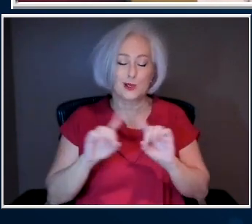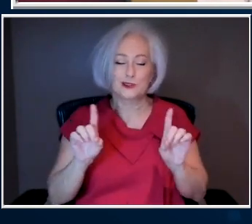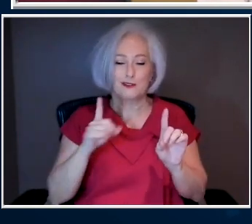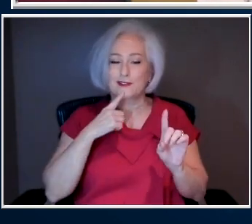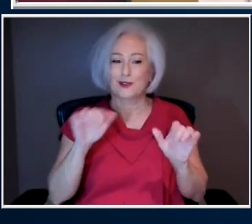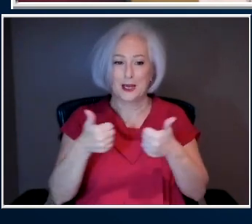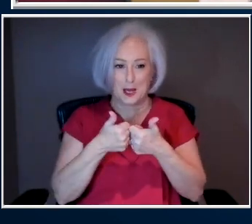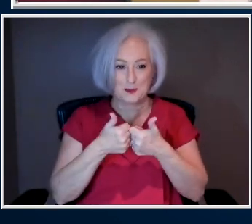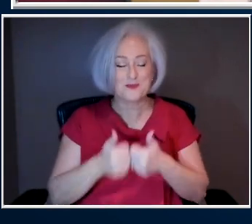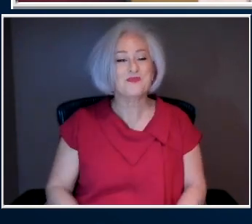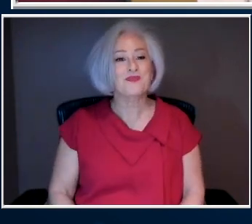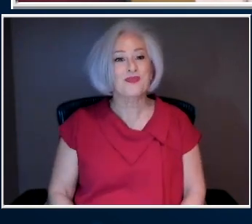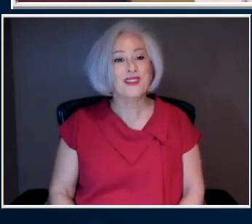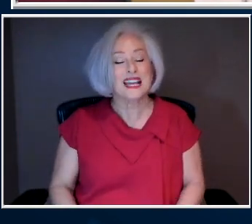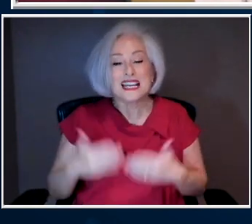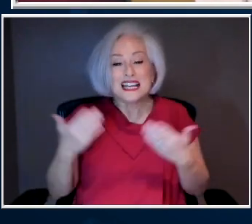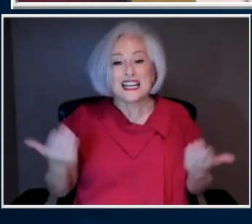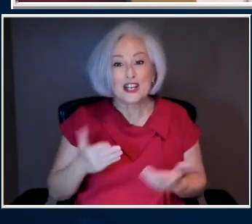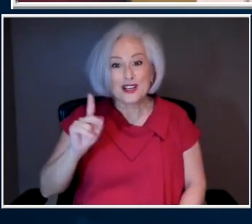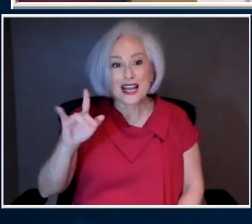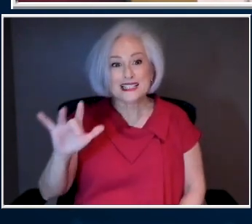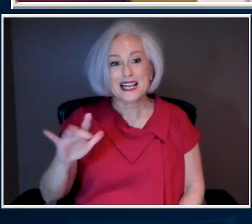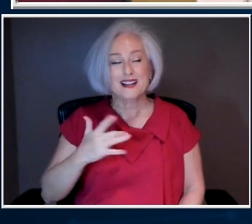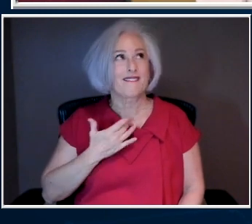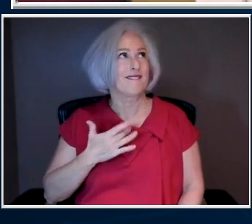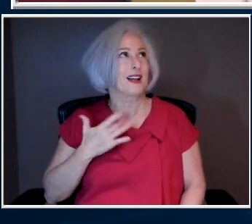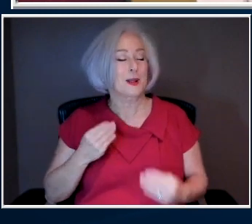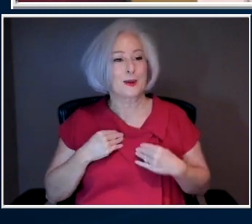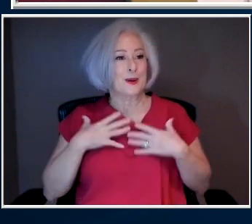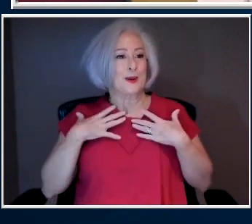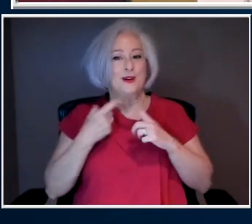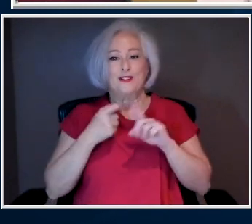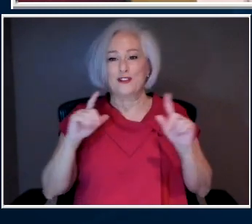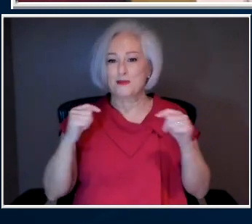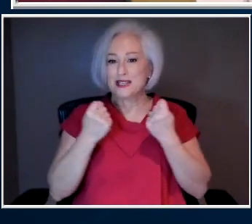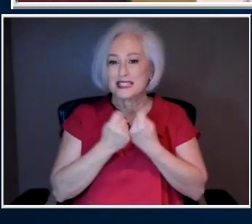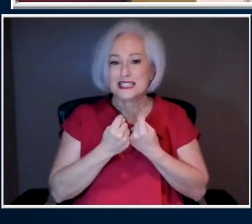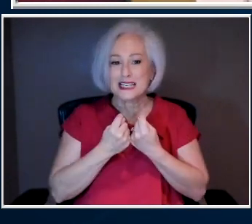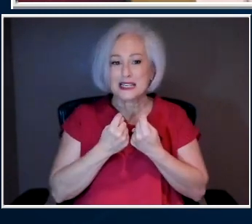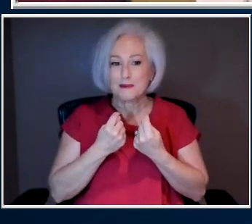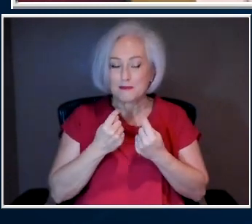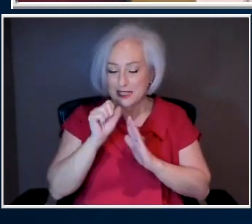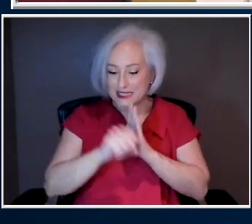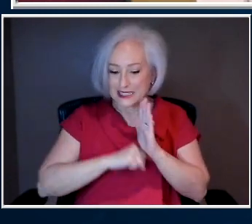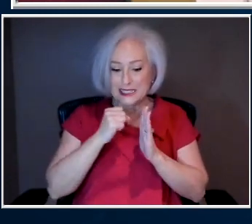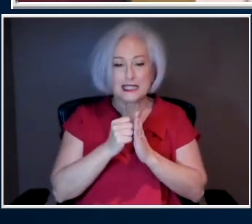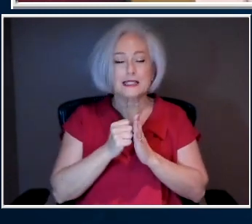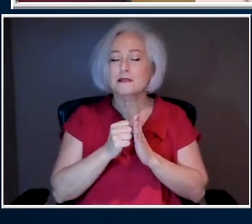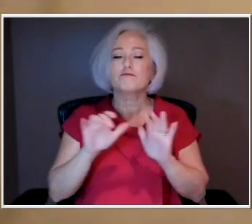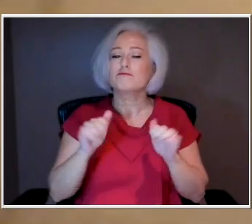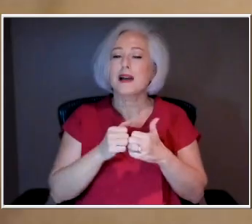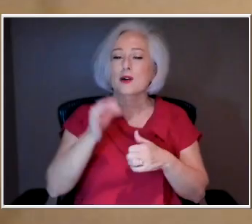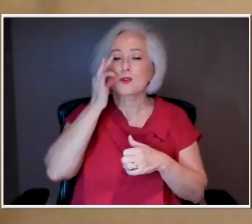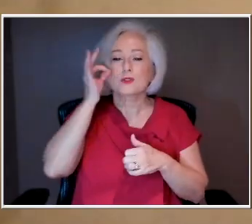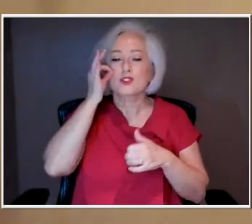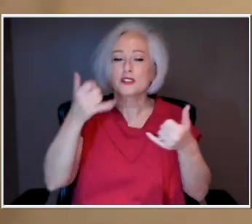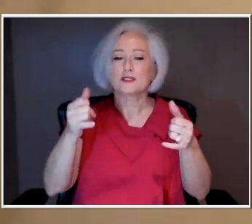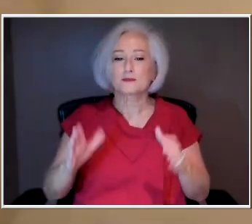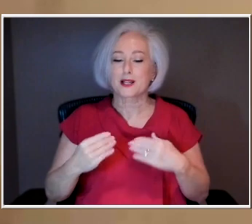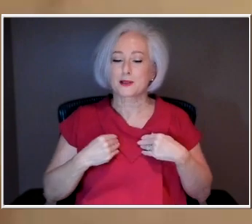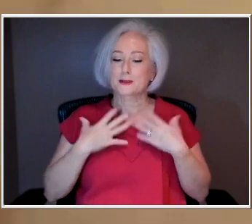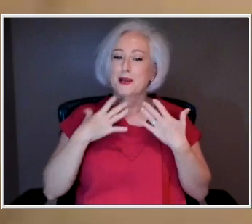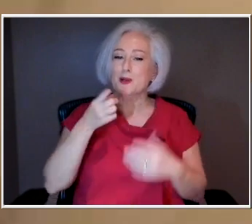team or how we approach injury or injury prevention. So it's nice. It's a shiny new stadium, but really doesn't change what we do. So back here